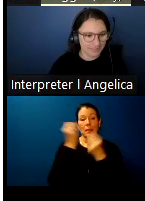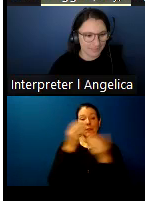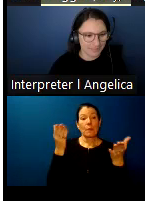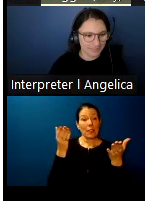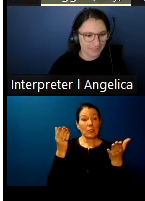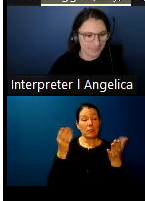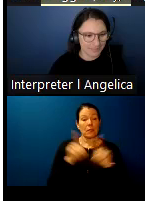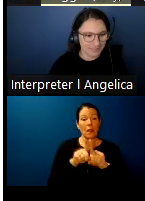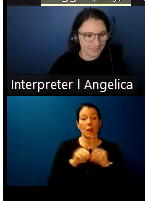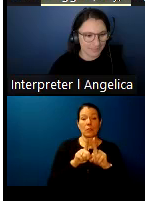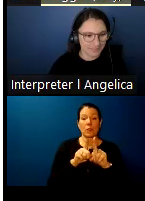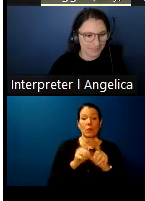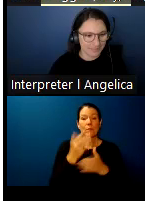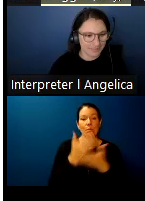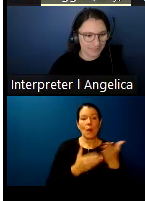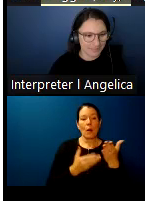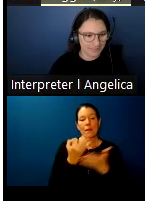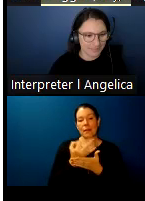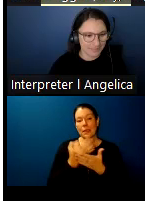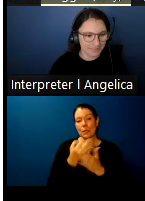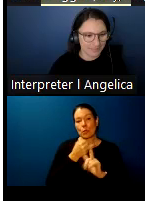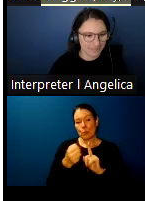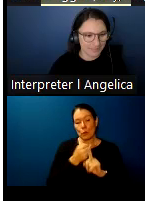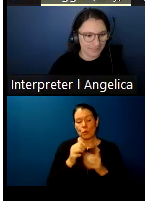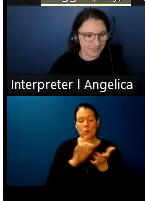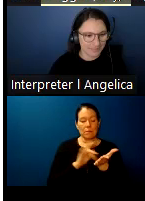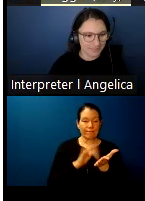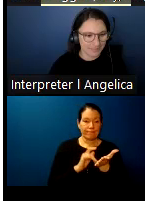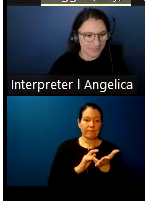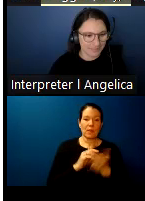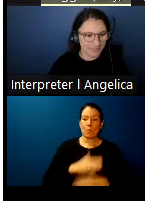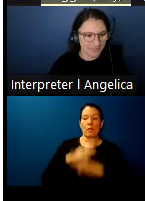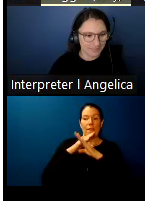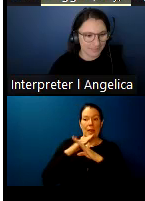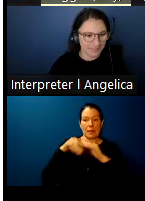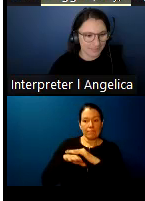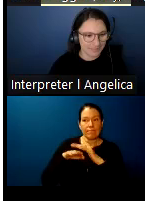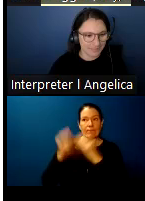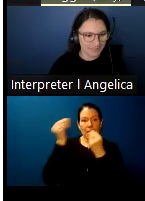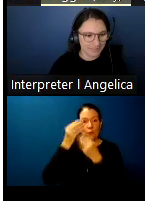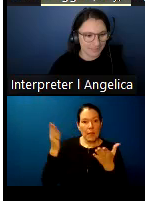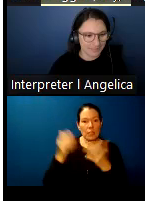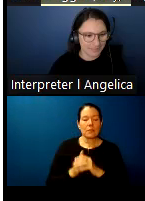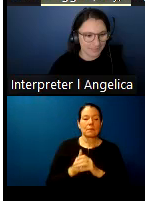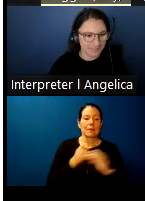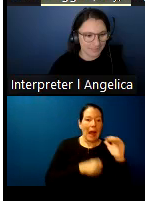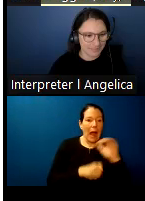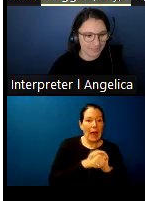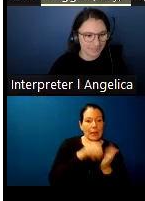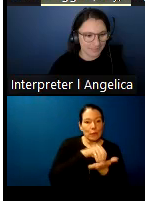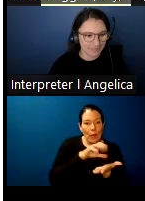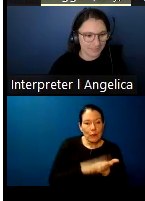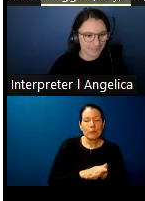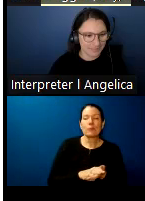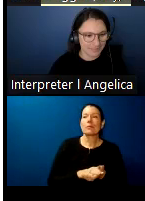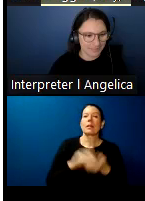is also a part of financial abuse. So preventing them from accessing information. So doing things like hiding records or changing